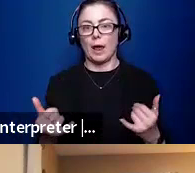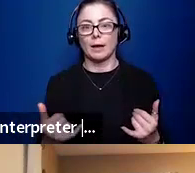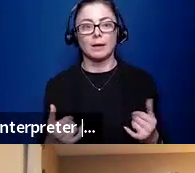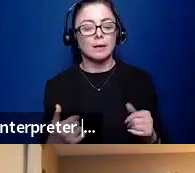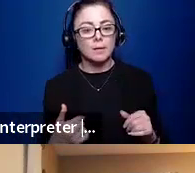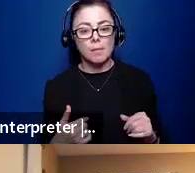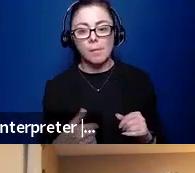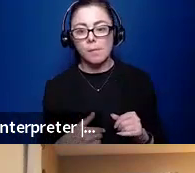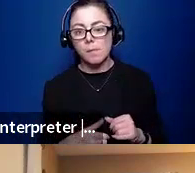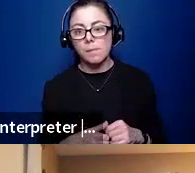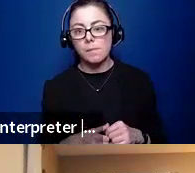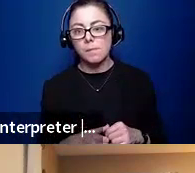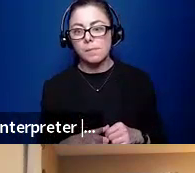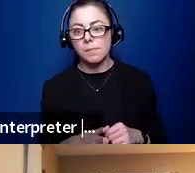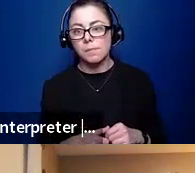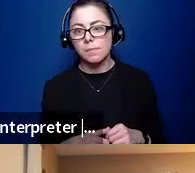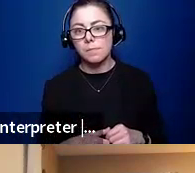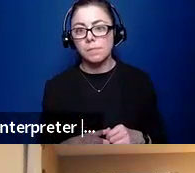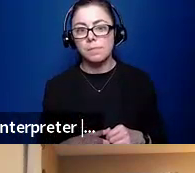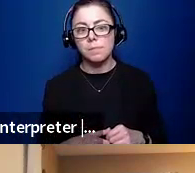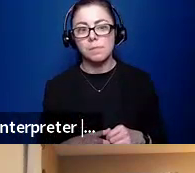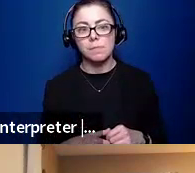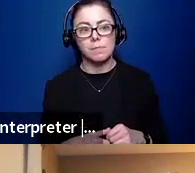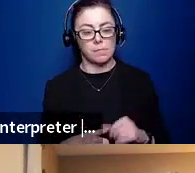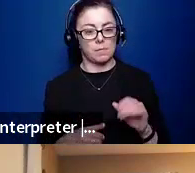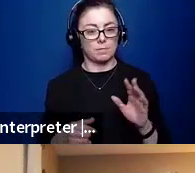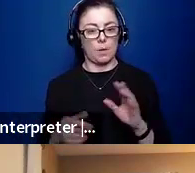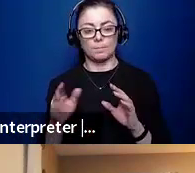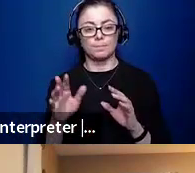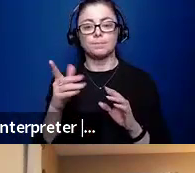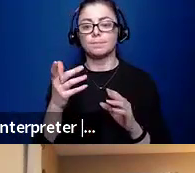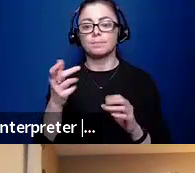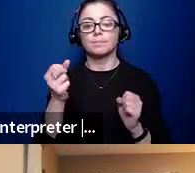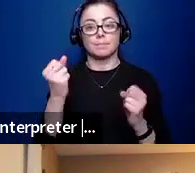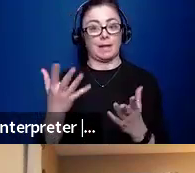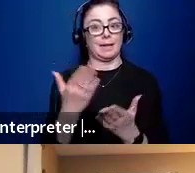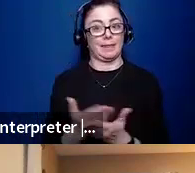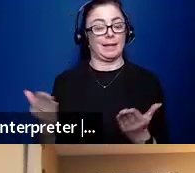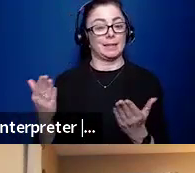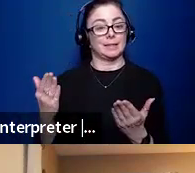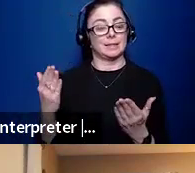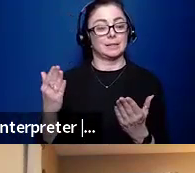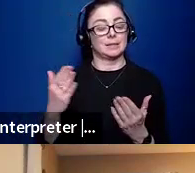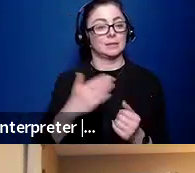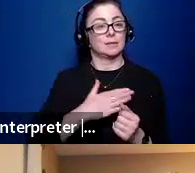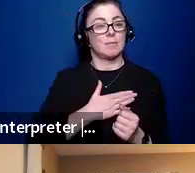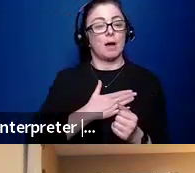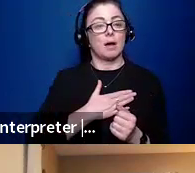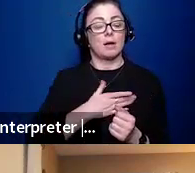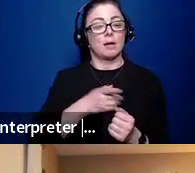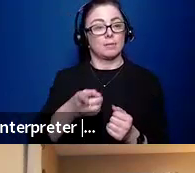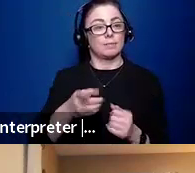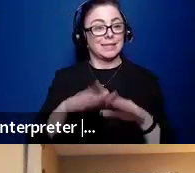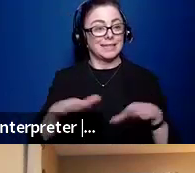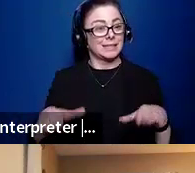speak. So a lot of the things that my kids have gone